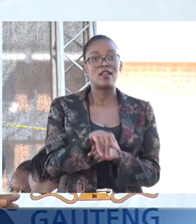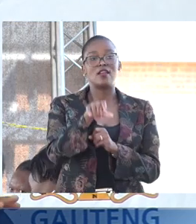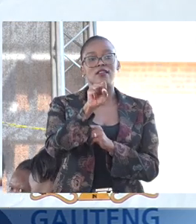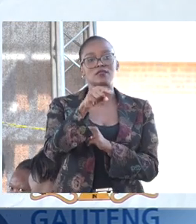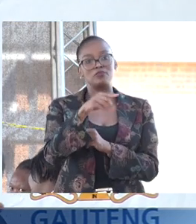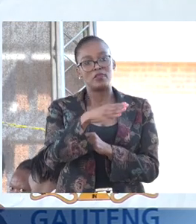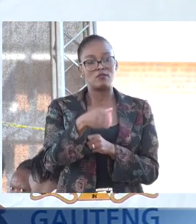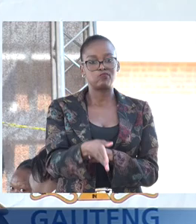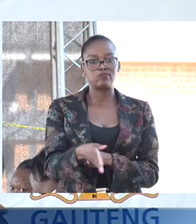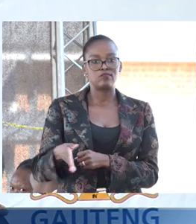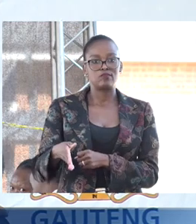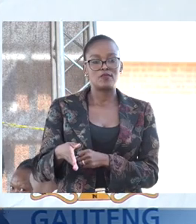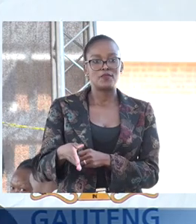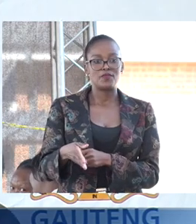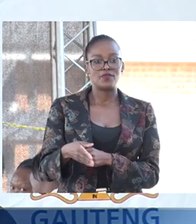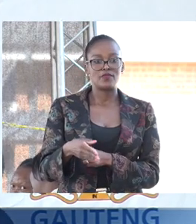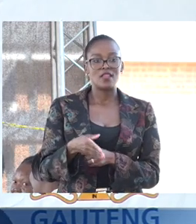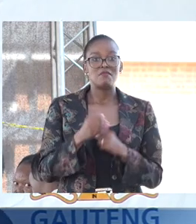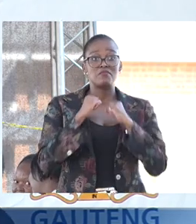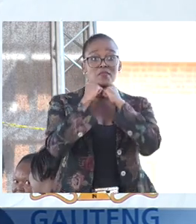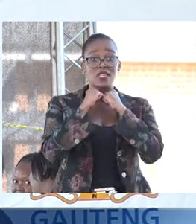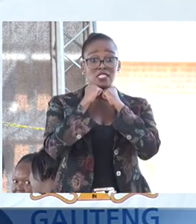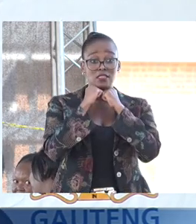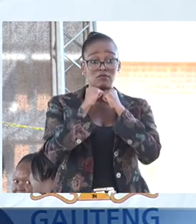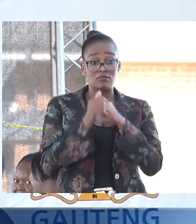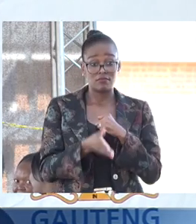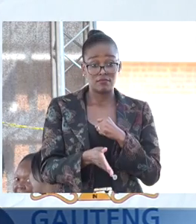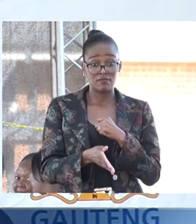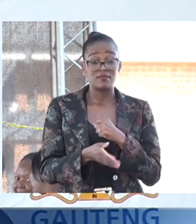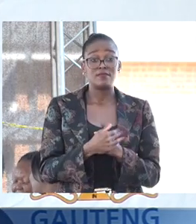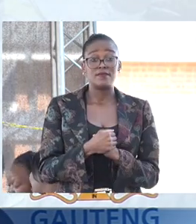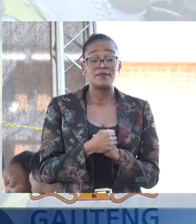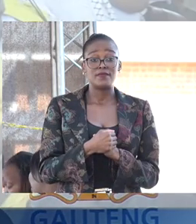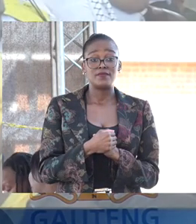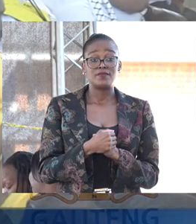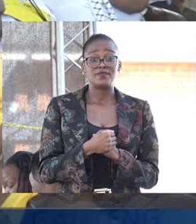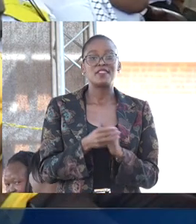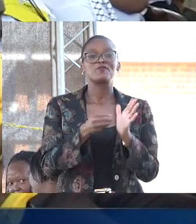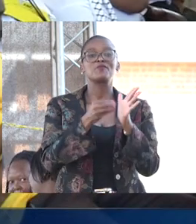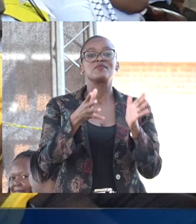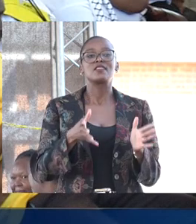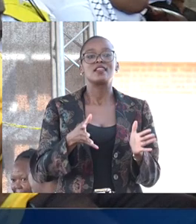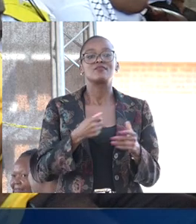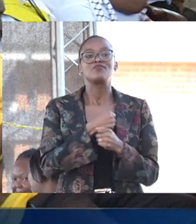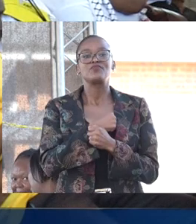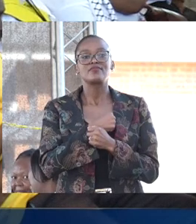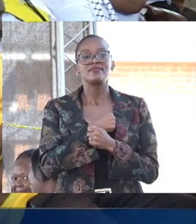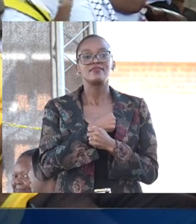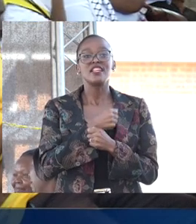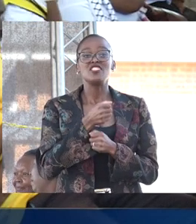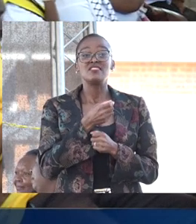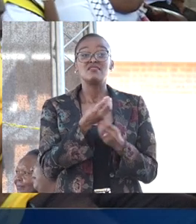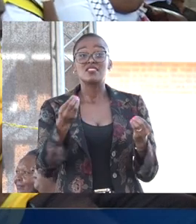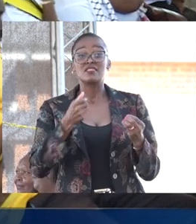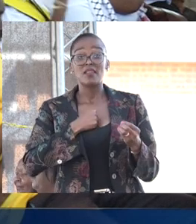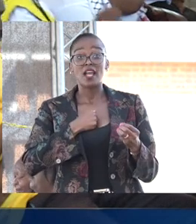present, fellow parents who are present here, dear learners, bana ba ka kise sekolo